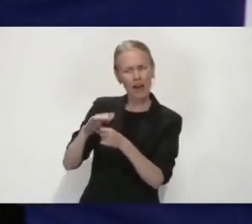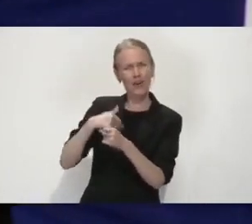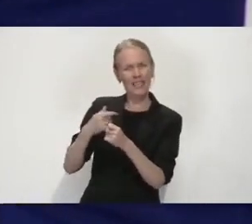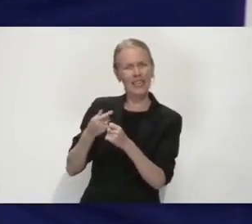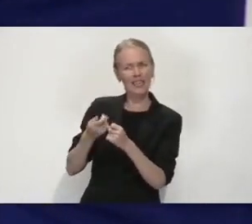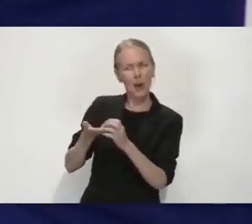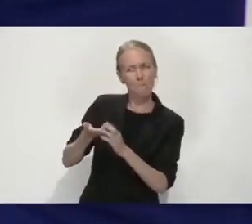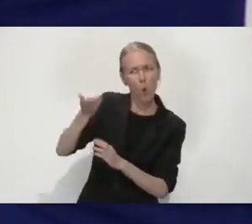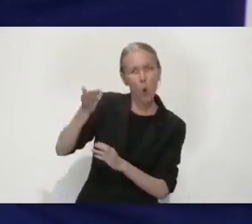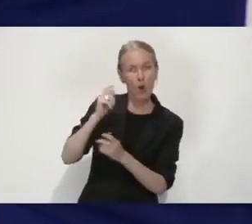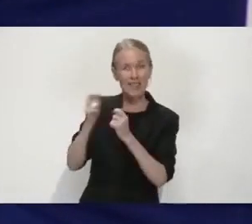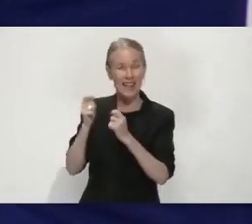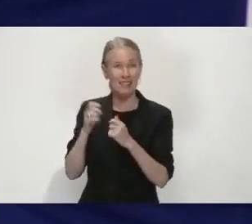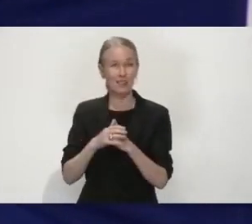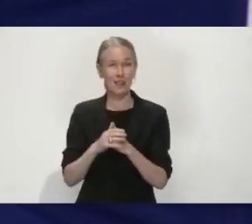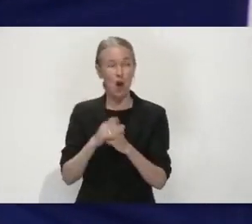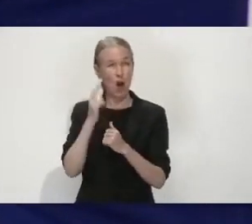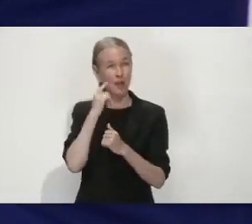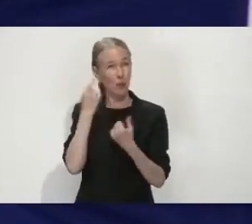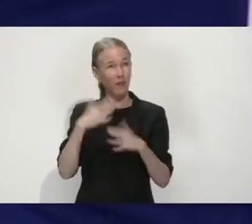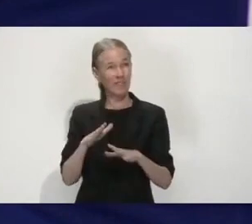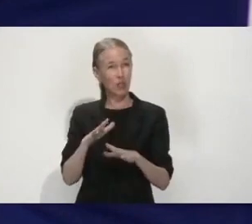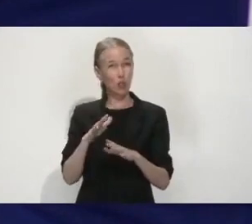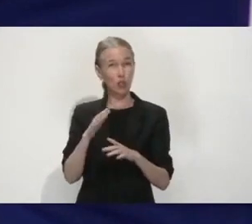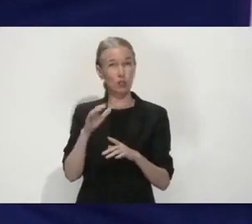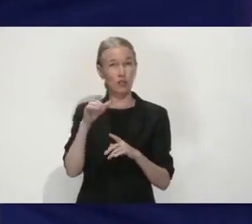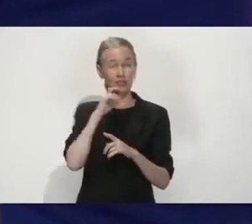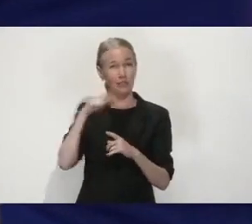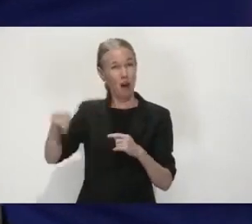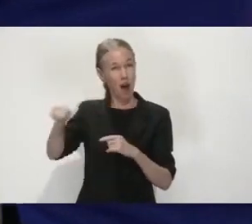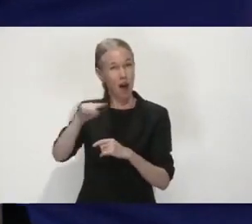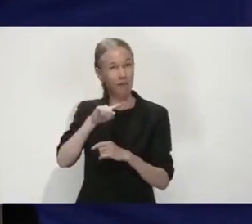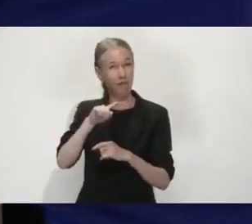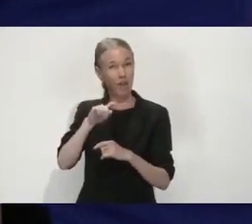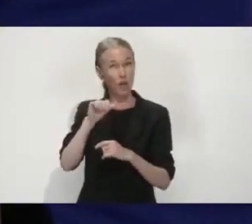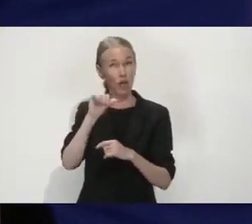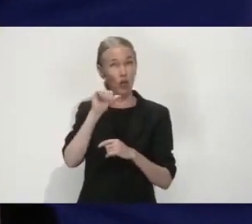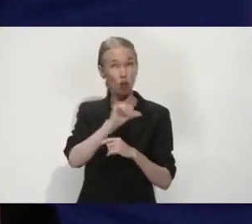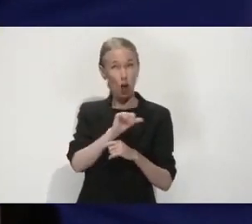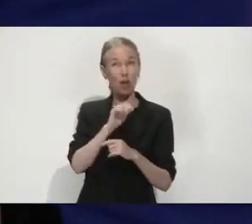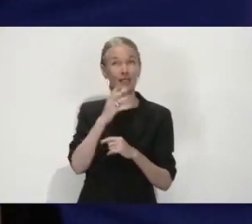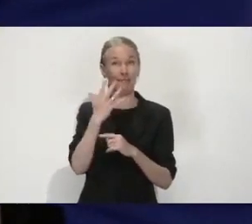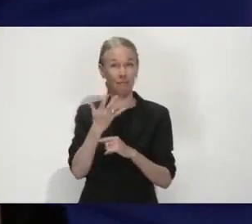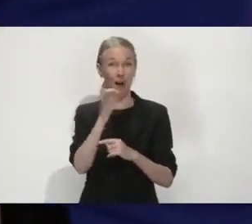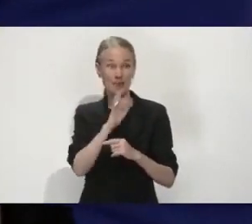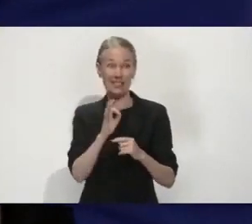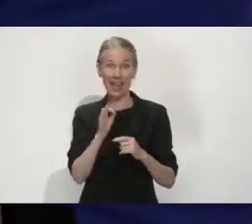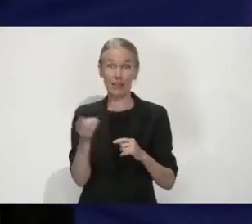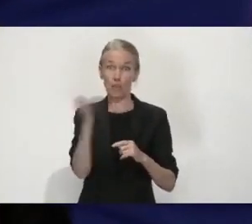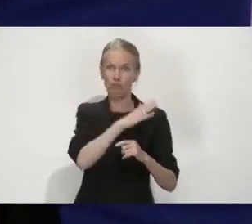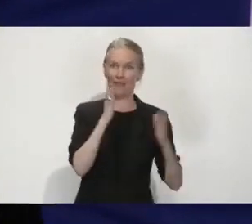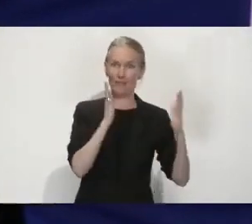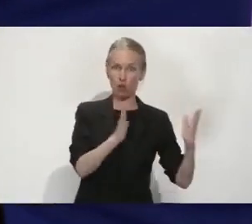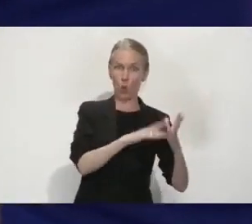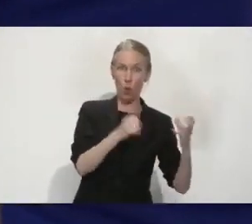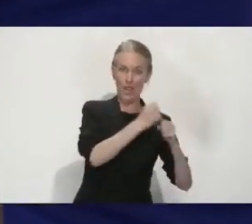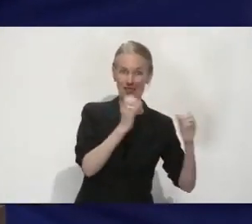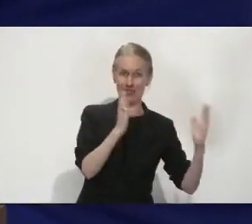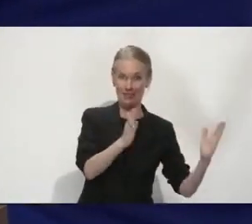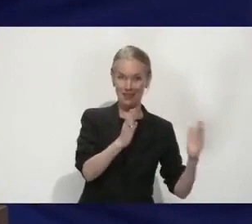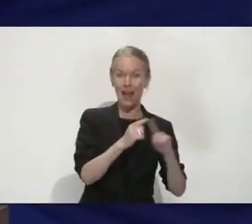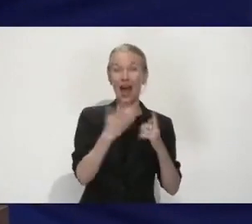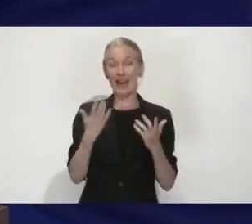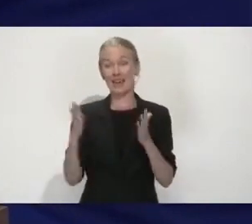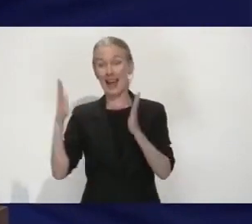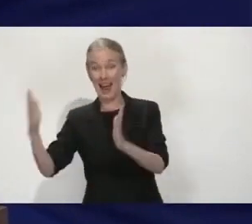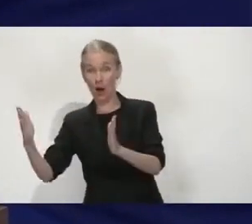completed, it's 95% of staff, I think, in this next phase, so we've got good uptake there. From